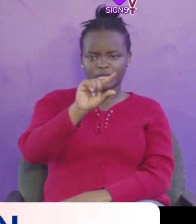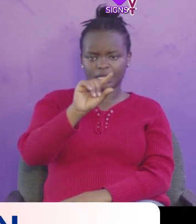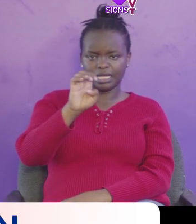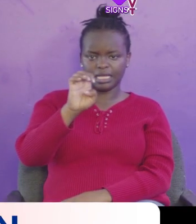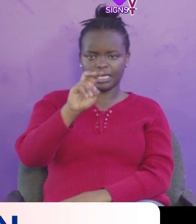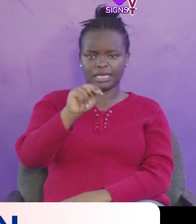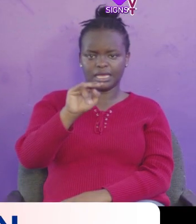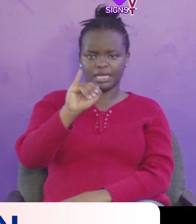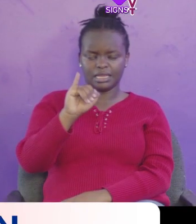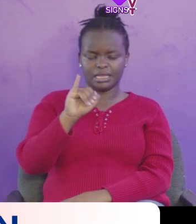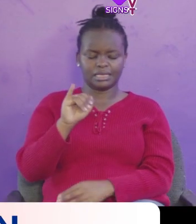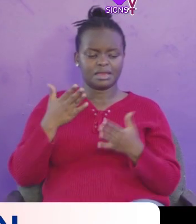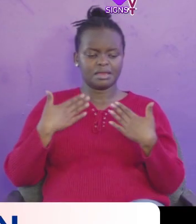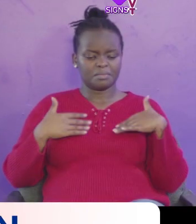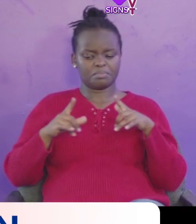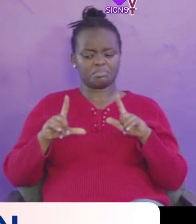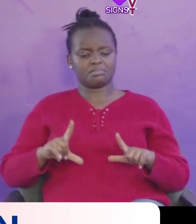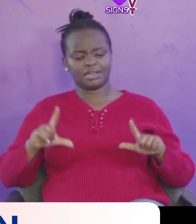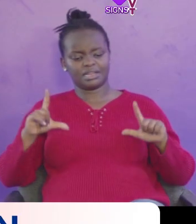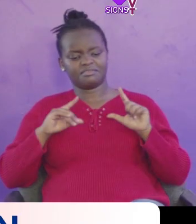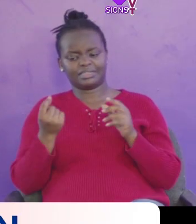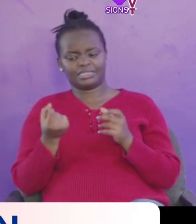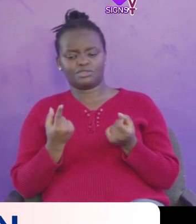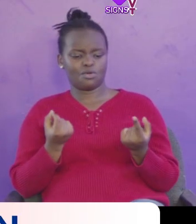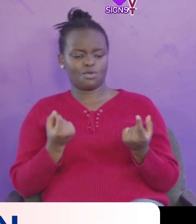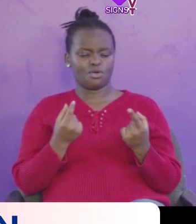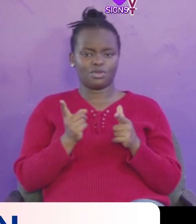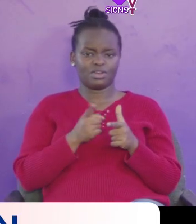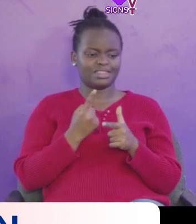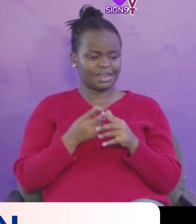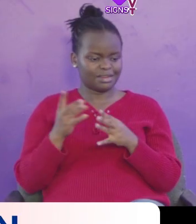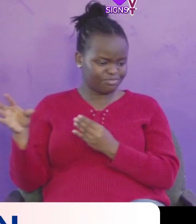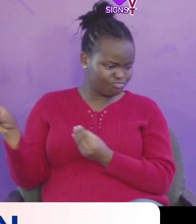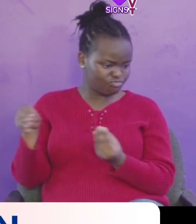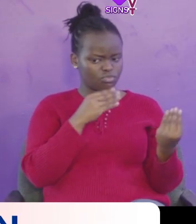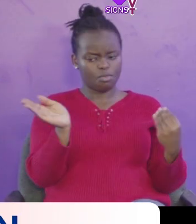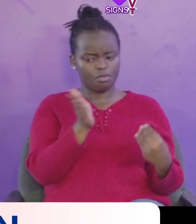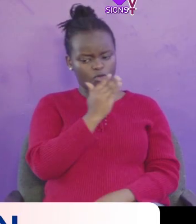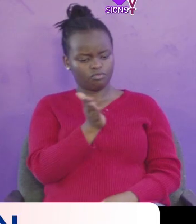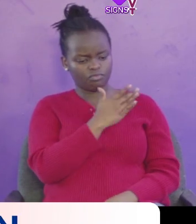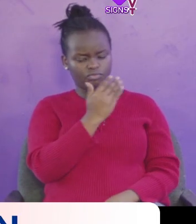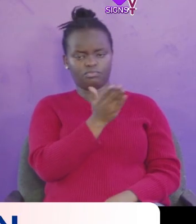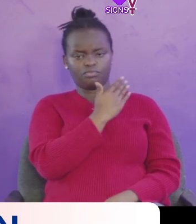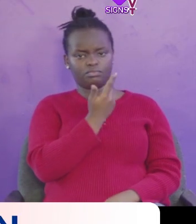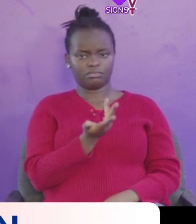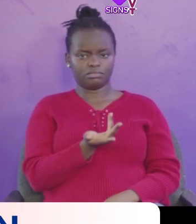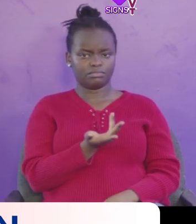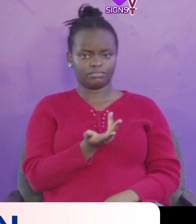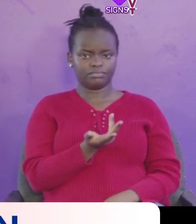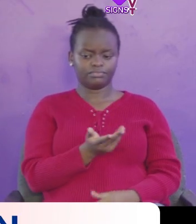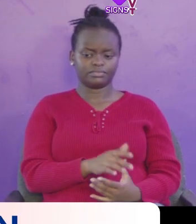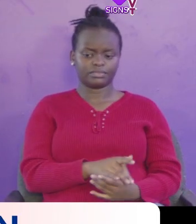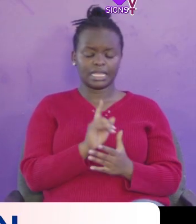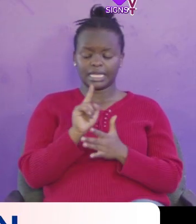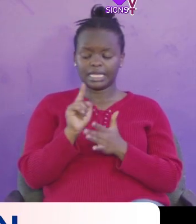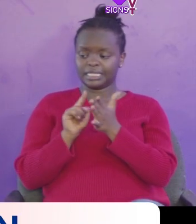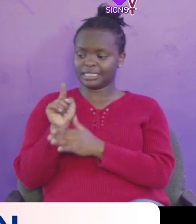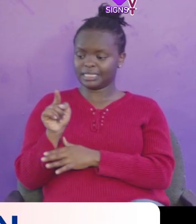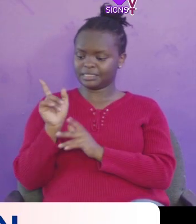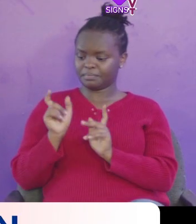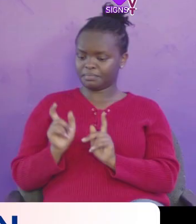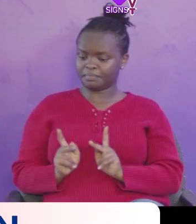Watu wameishiishi alafu baadaye wanakuja wanafanya nini? Wanakuwa resettled. So, this person umemresettle